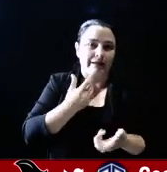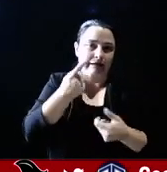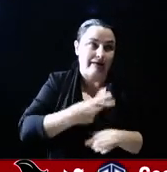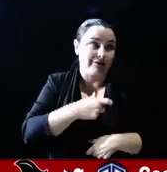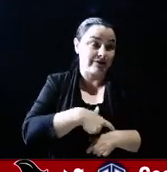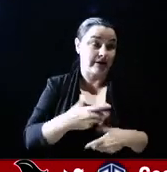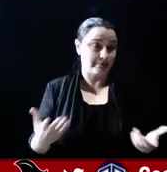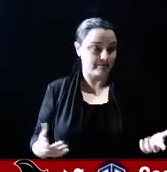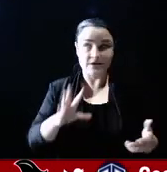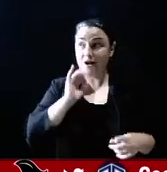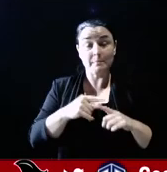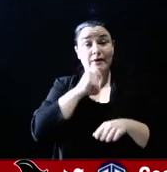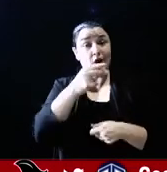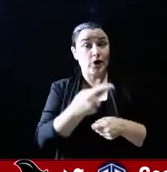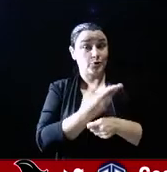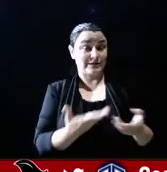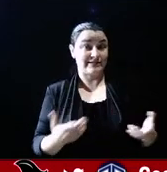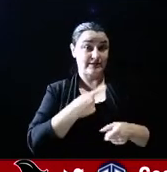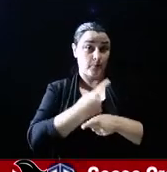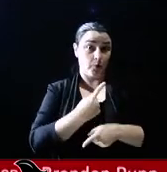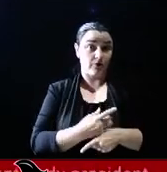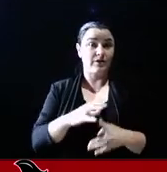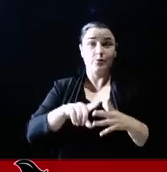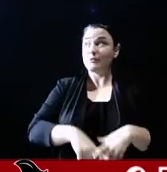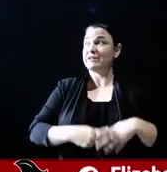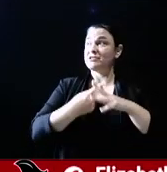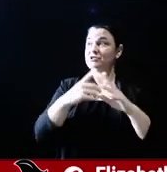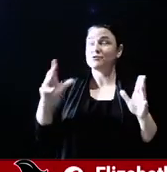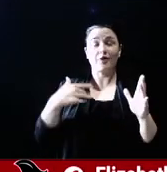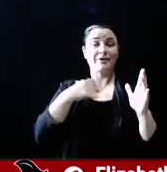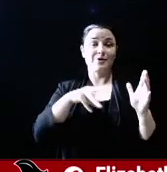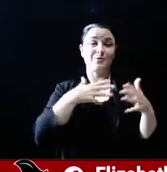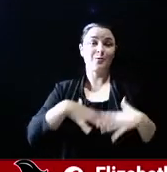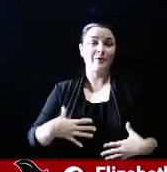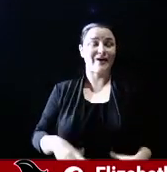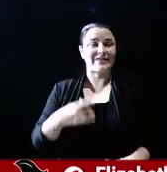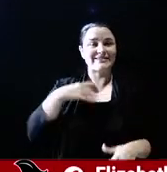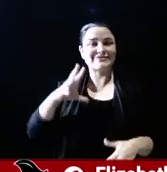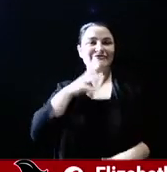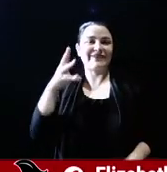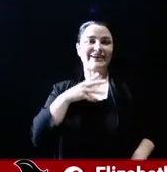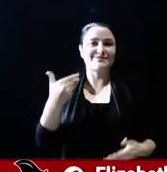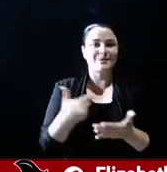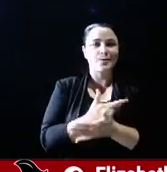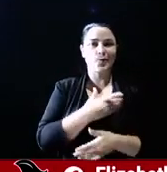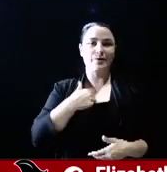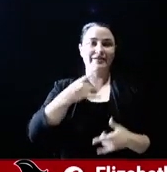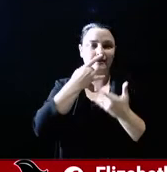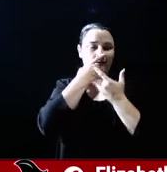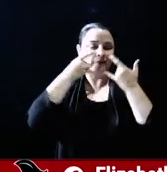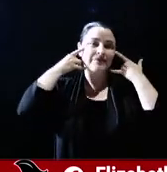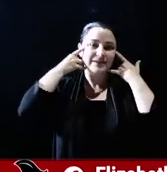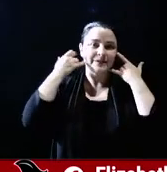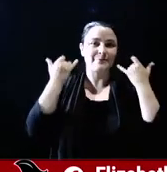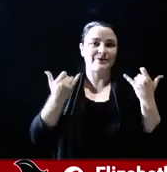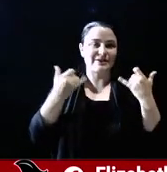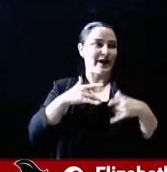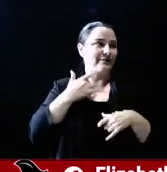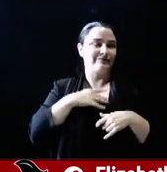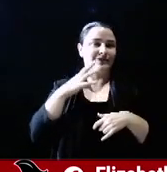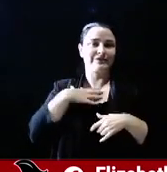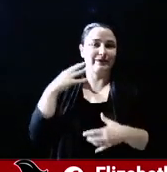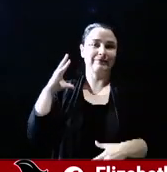Speaking of not using things correctly, we began wearing these fancy little accessories called face masks, which at this point feels like they've always been a part